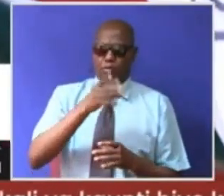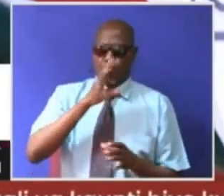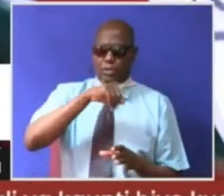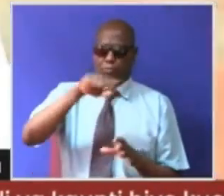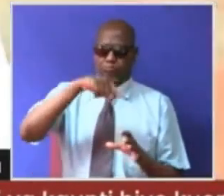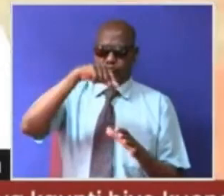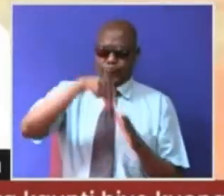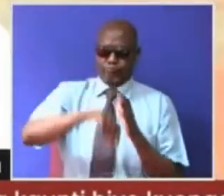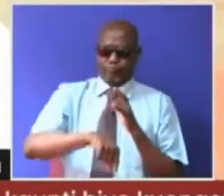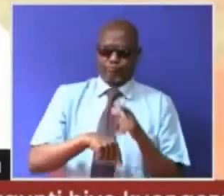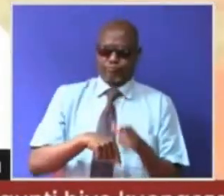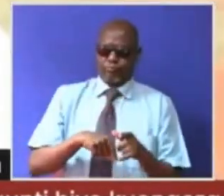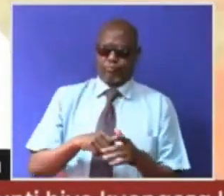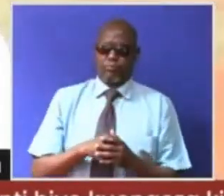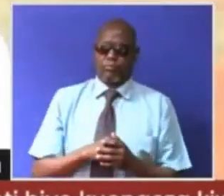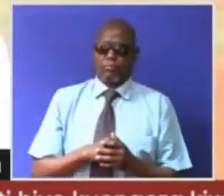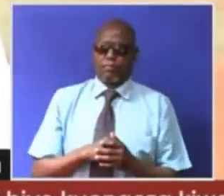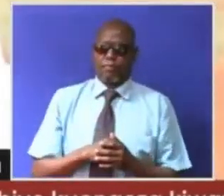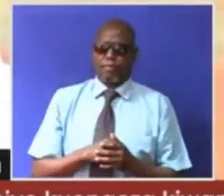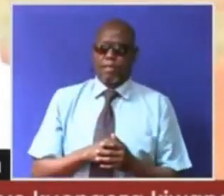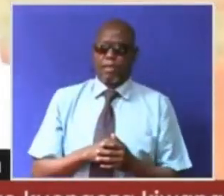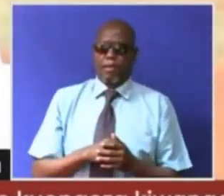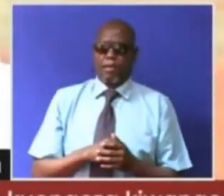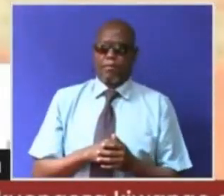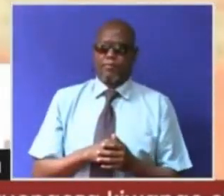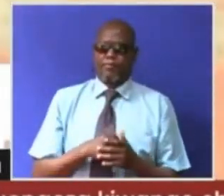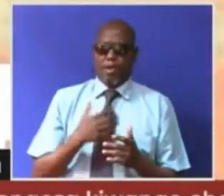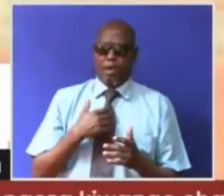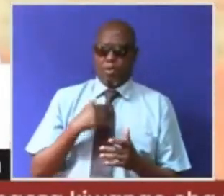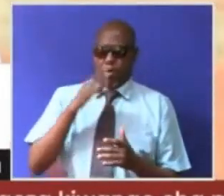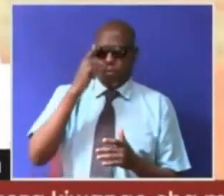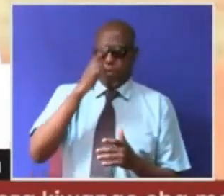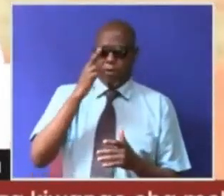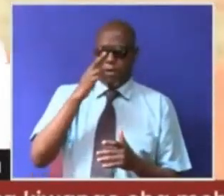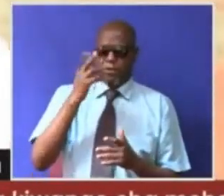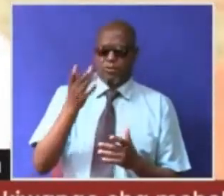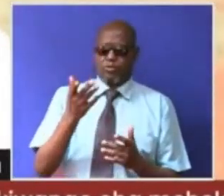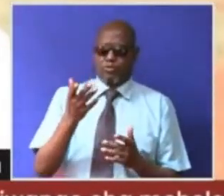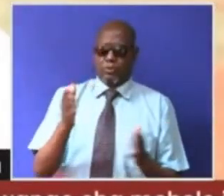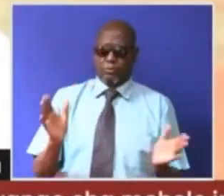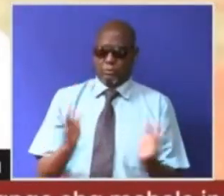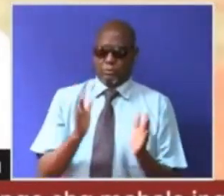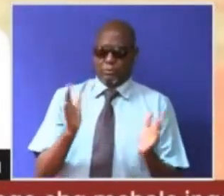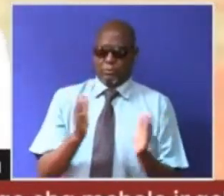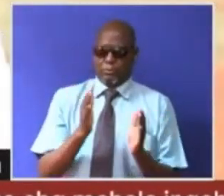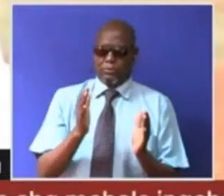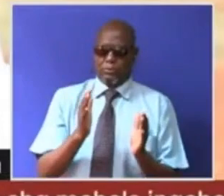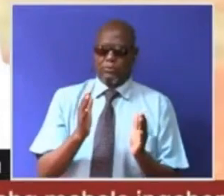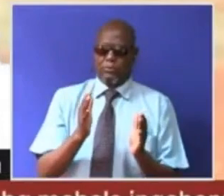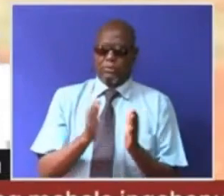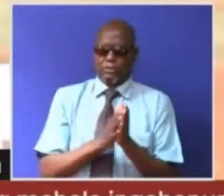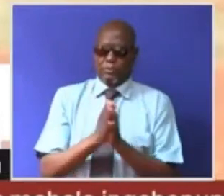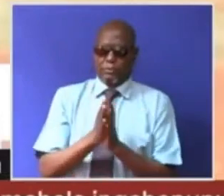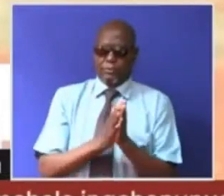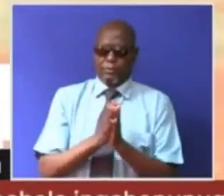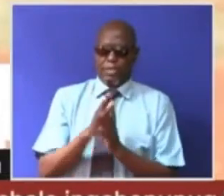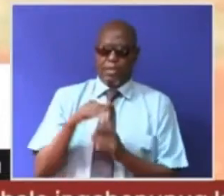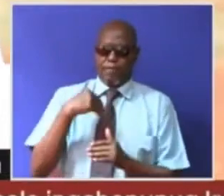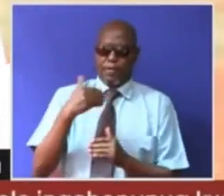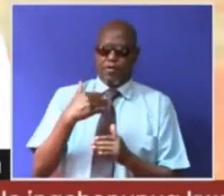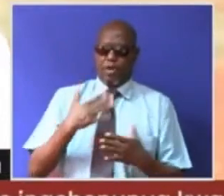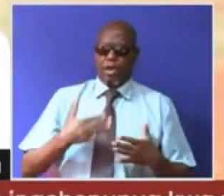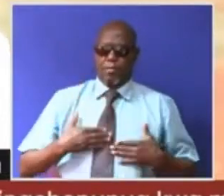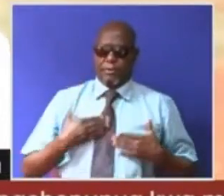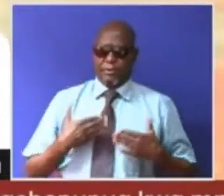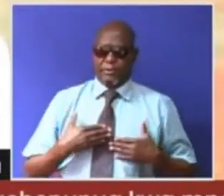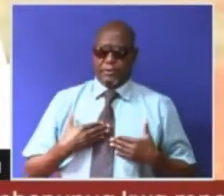and due to... Our purpose at Mars Wrigley is to inspire moments of everyday happiness, and this goes hand in